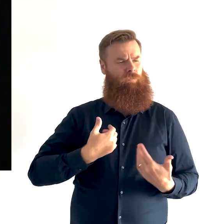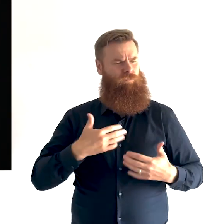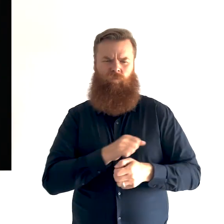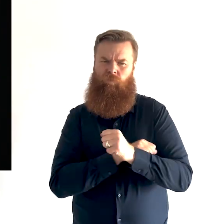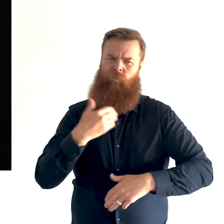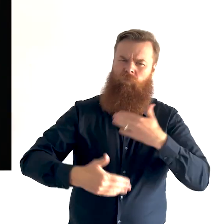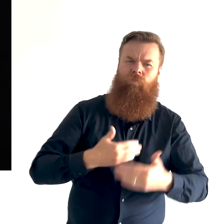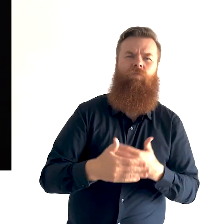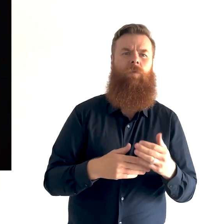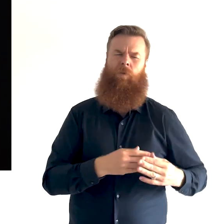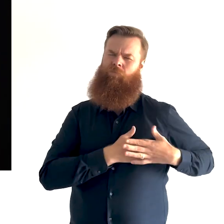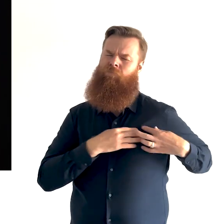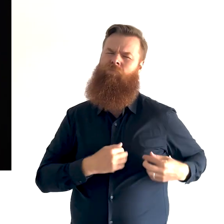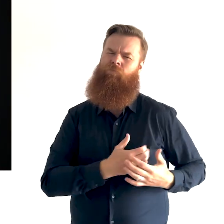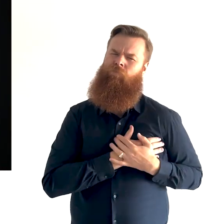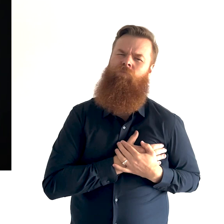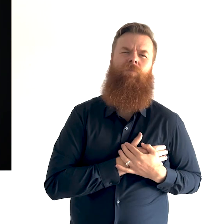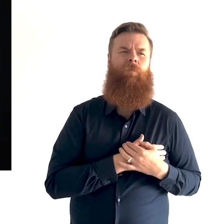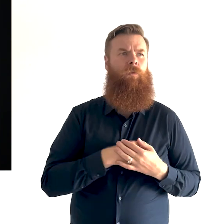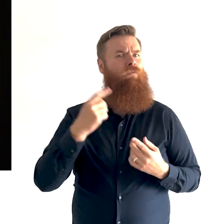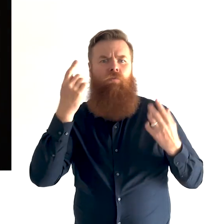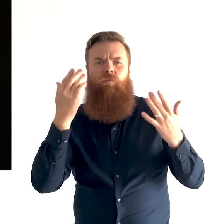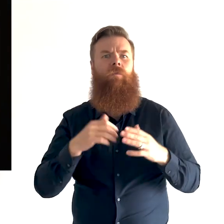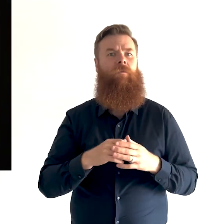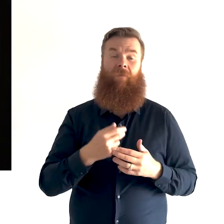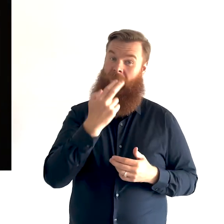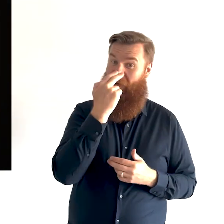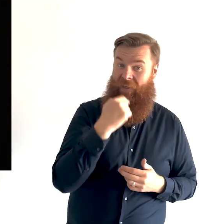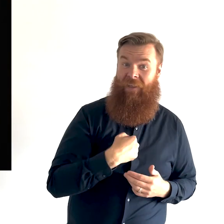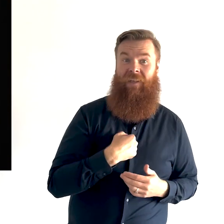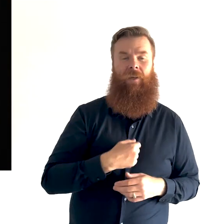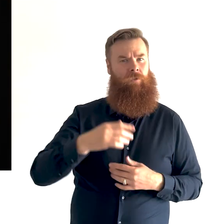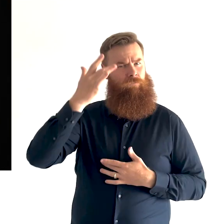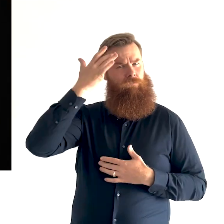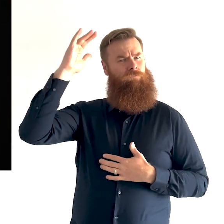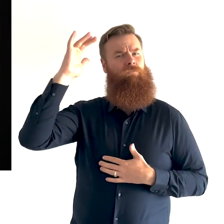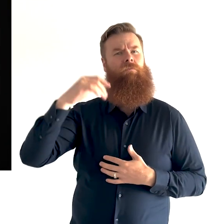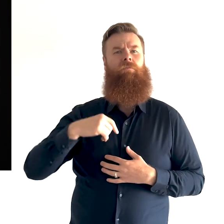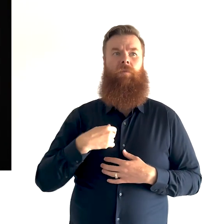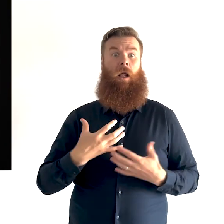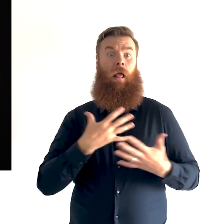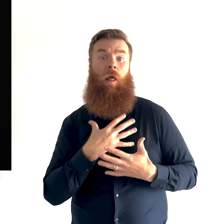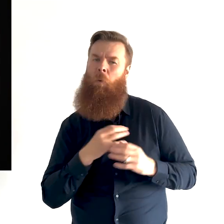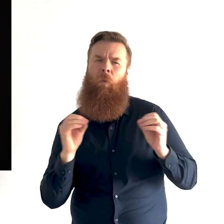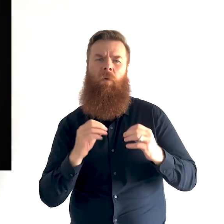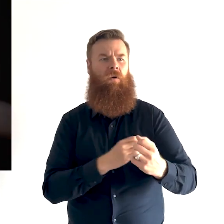am resilient. Passionate. Curious. Fun. Intelligent.